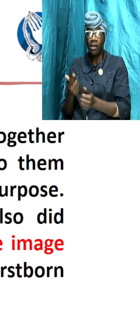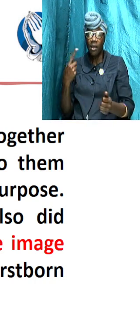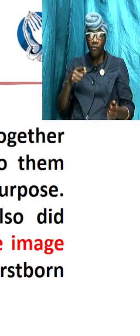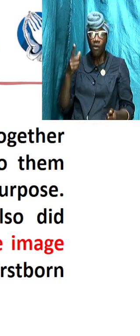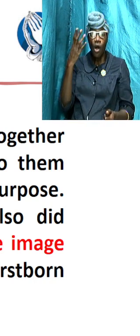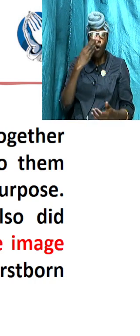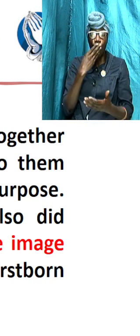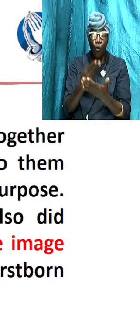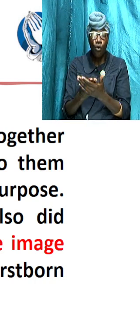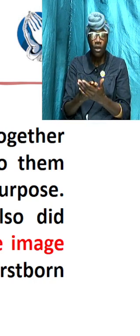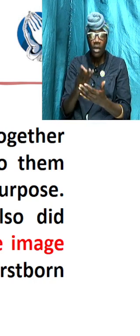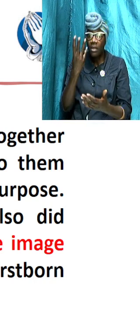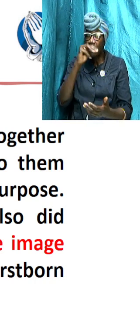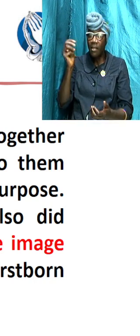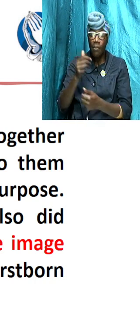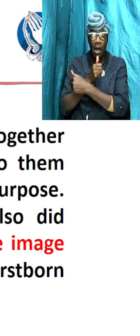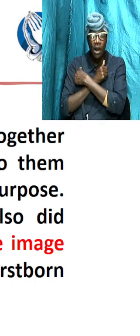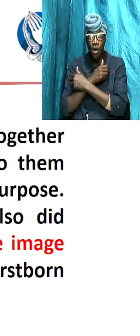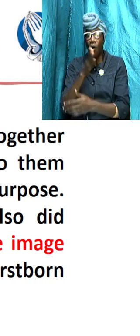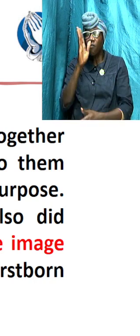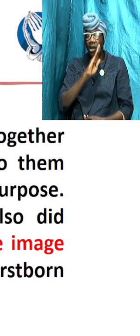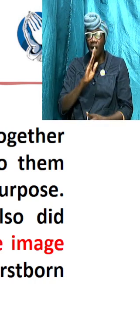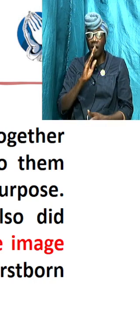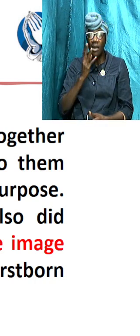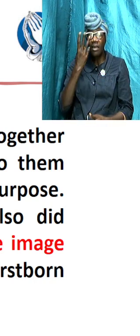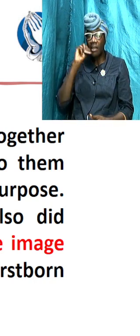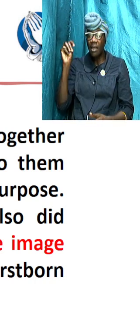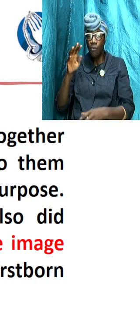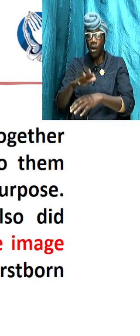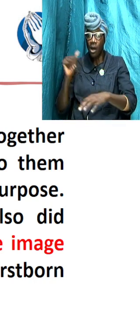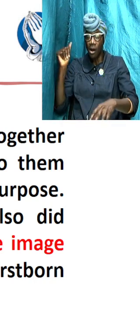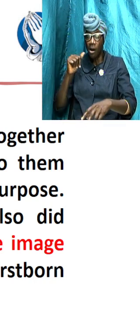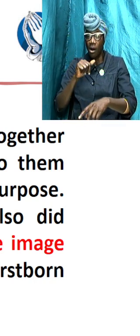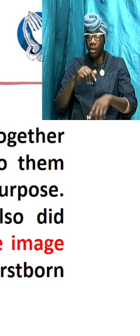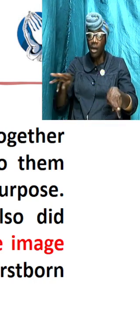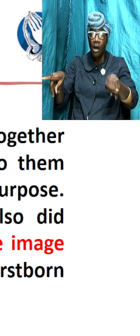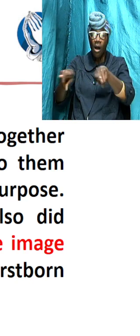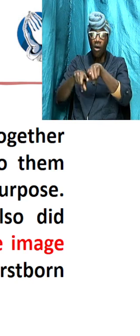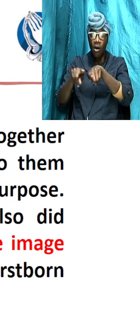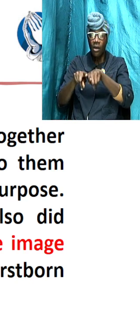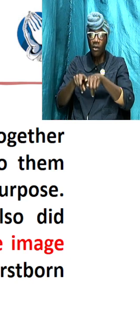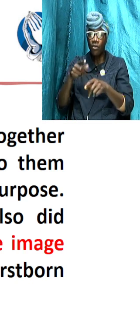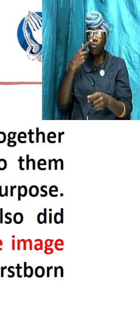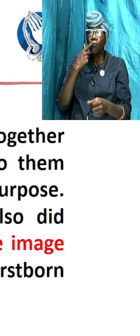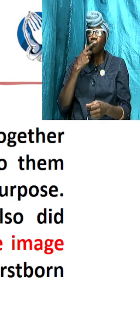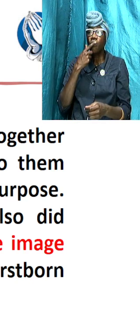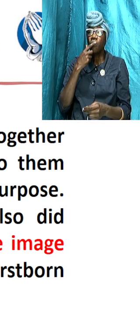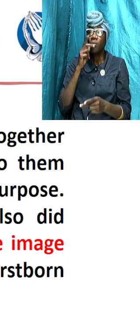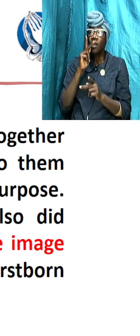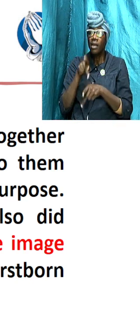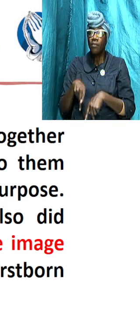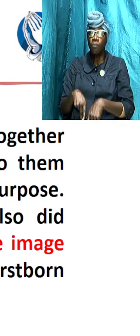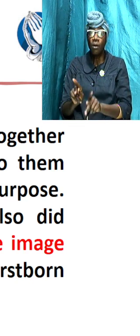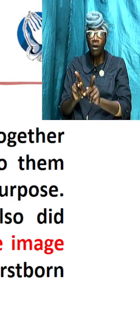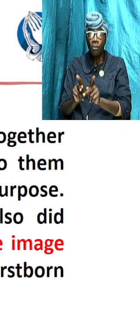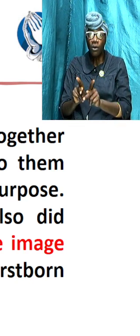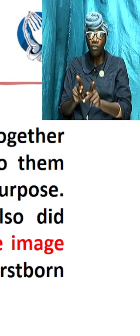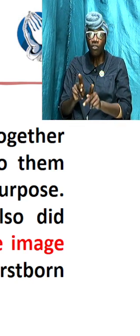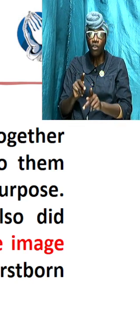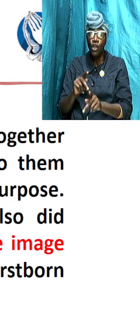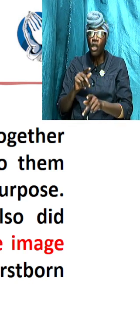them that love God, to them who are called according to his purpose. For whom he did foreknow, he also